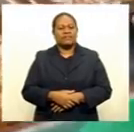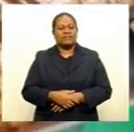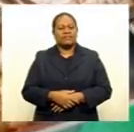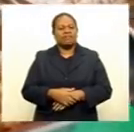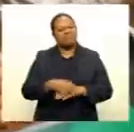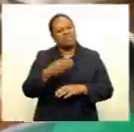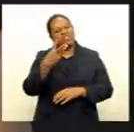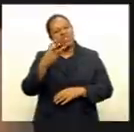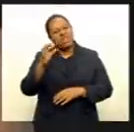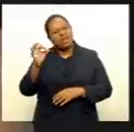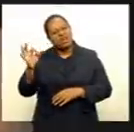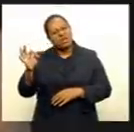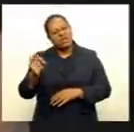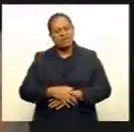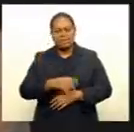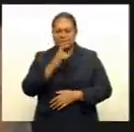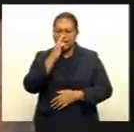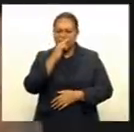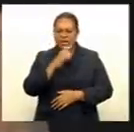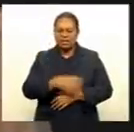to 300. And